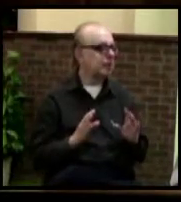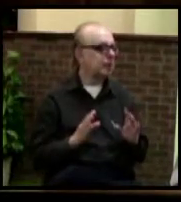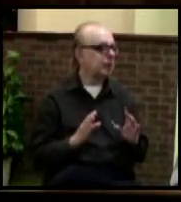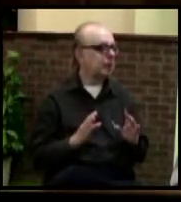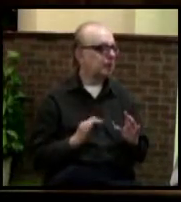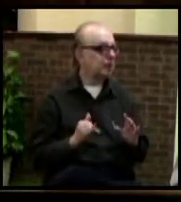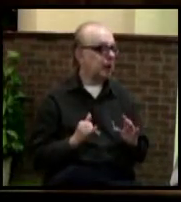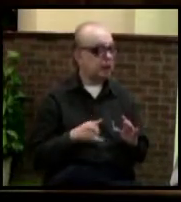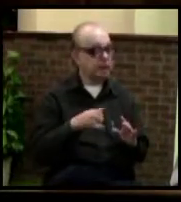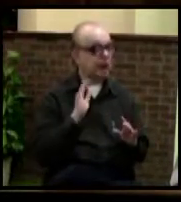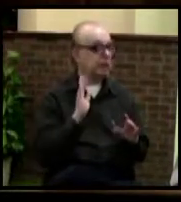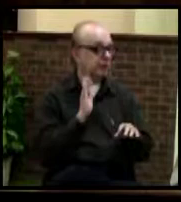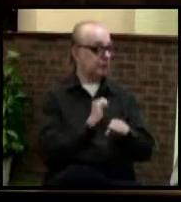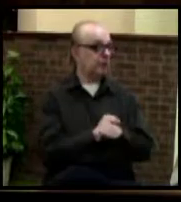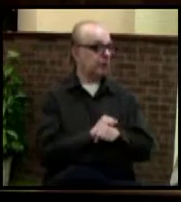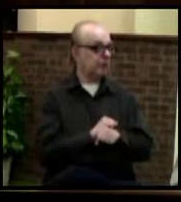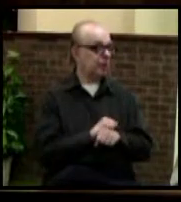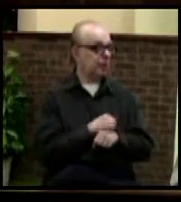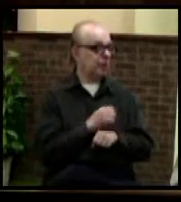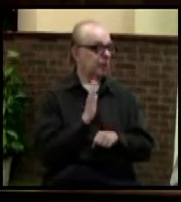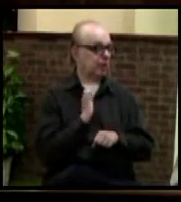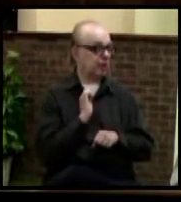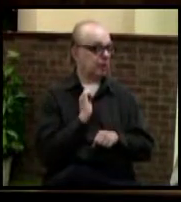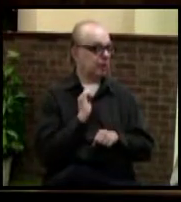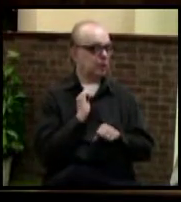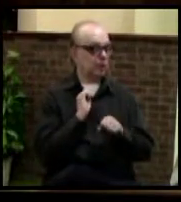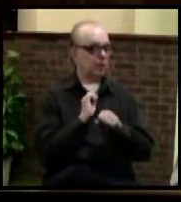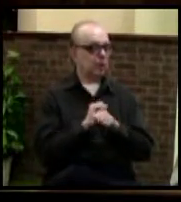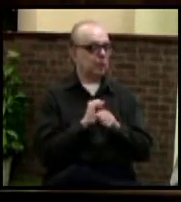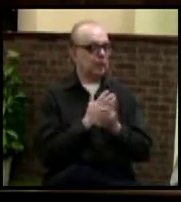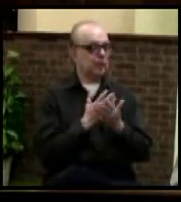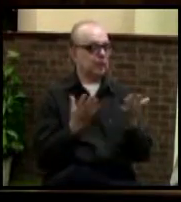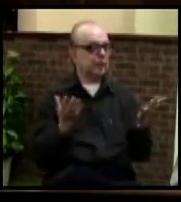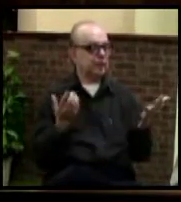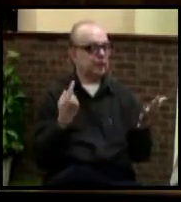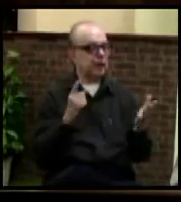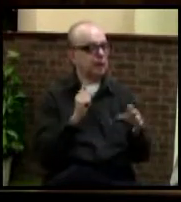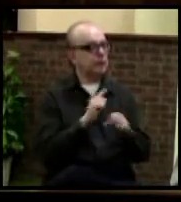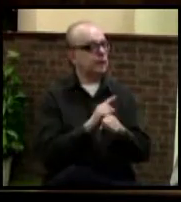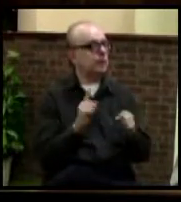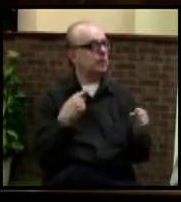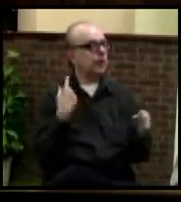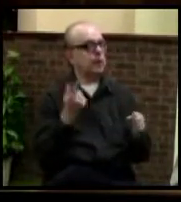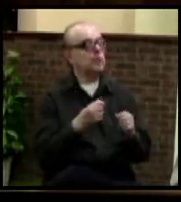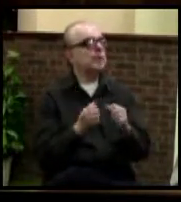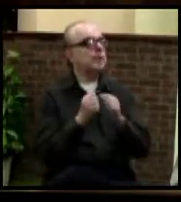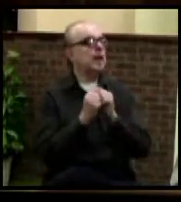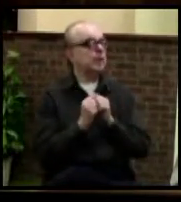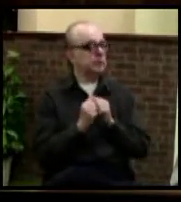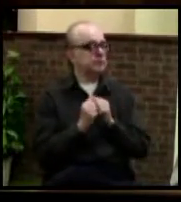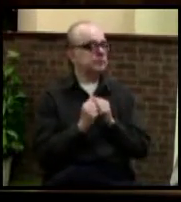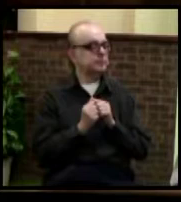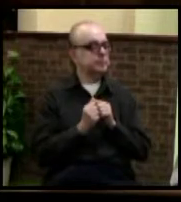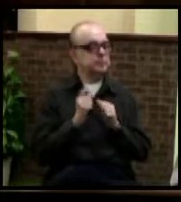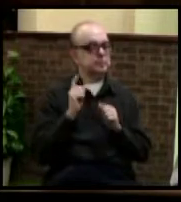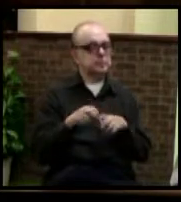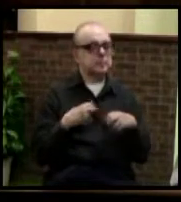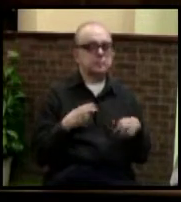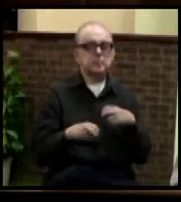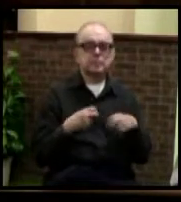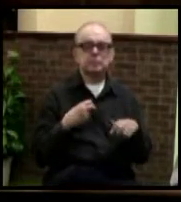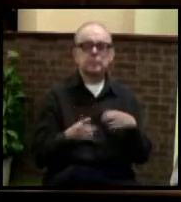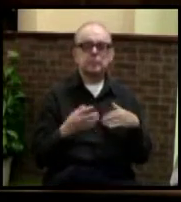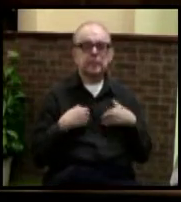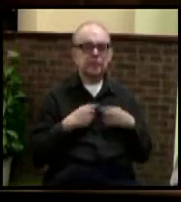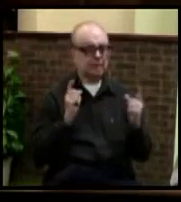are here by a divine appointment. God works some things out so that we would all be together, okay? So you've got this